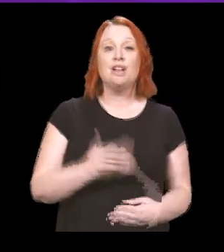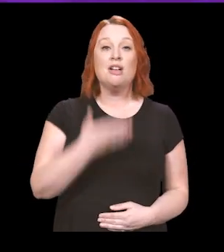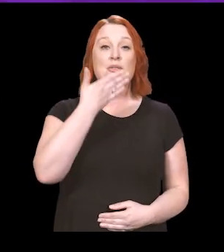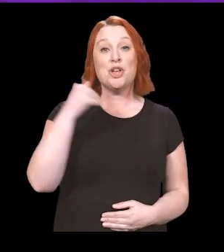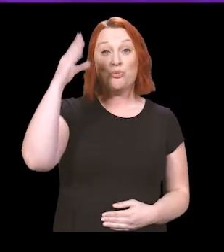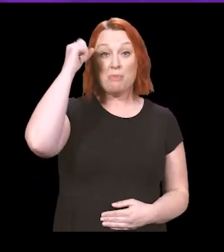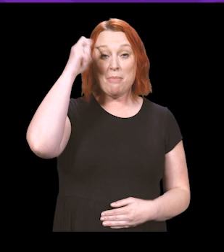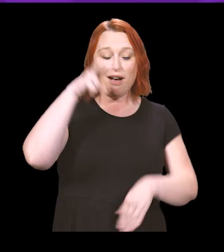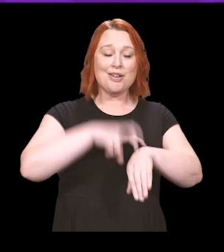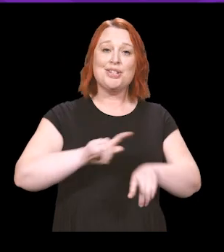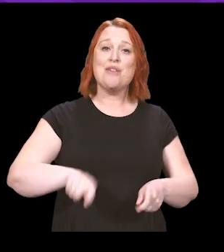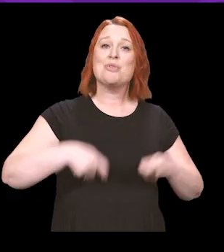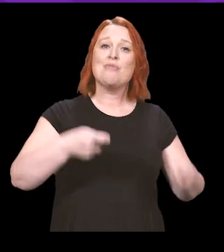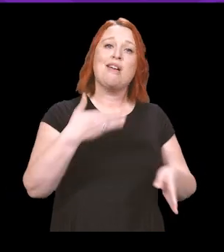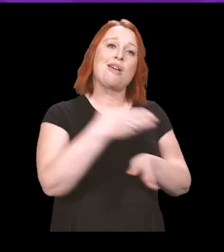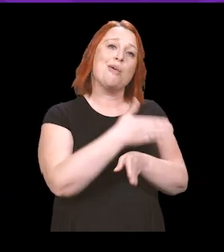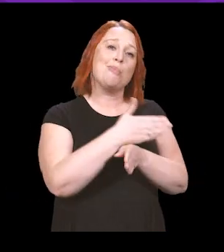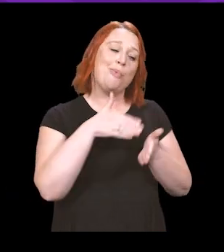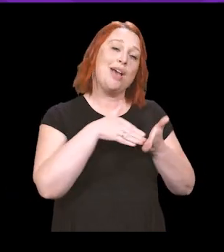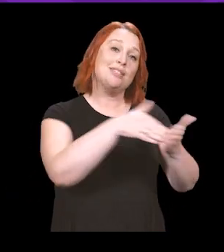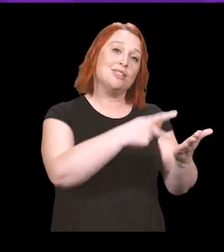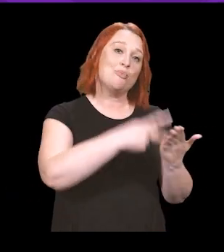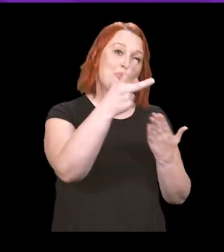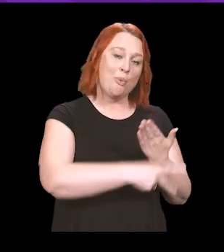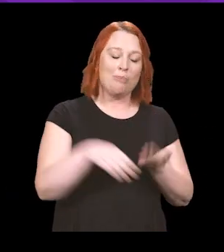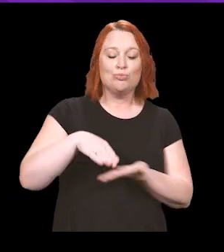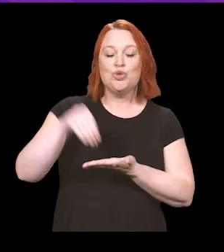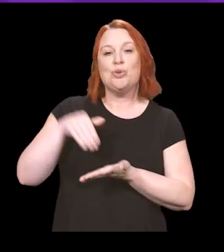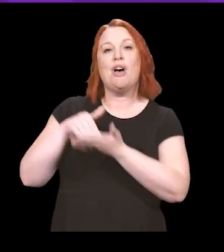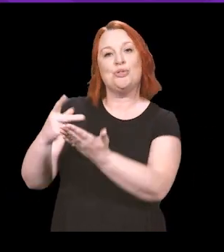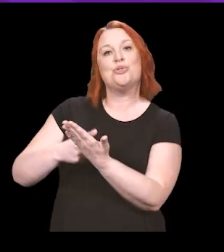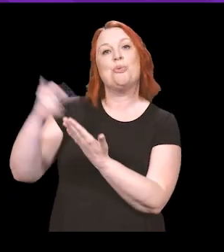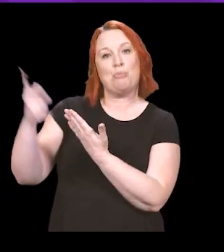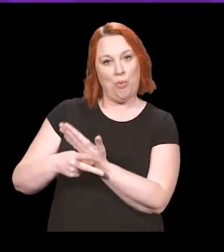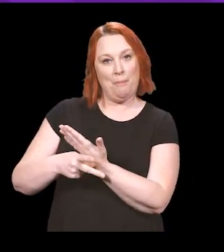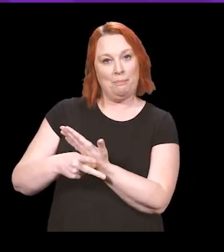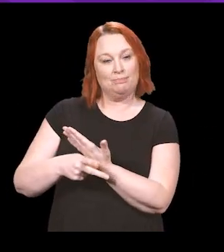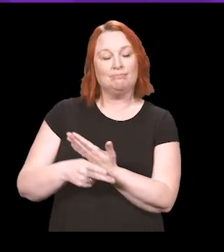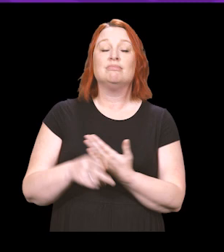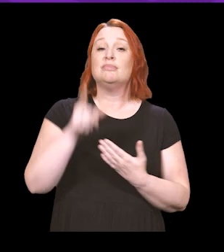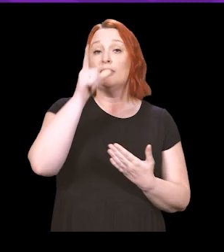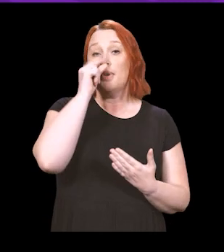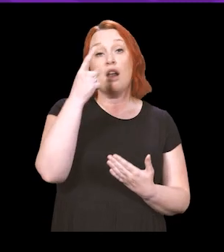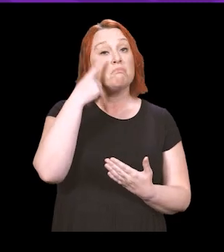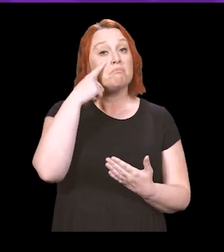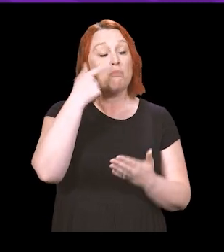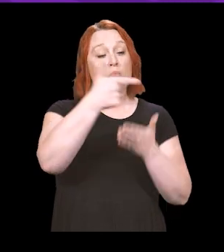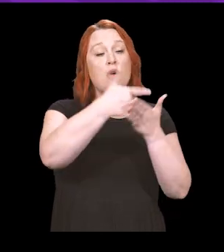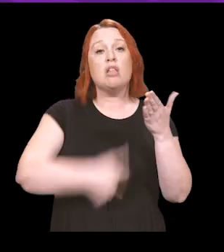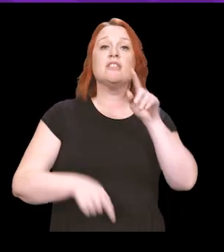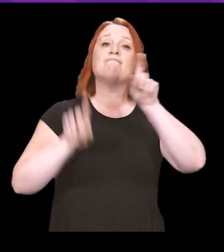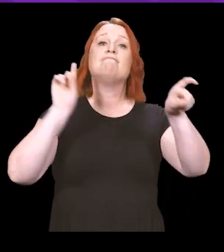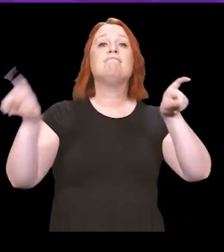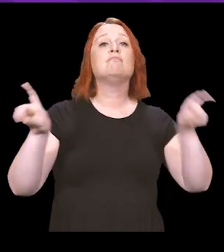journey. Please remember that North Metro TAFE provides both the employee and student assistance program, and you can also access